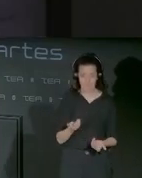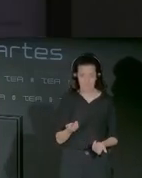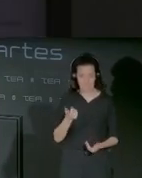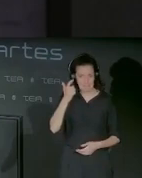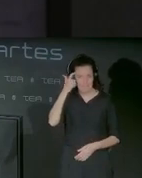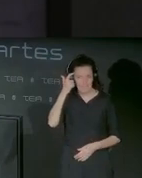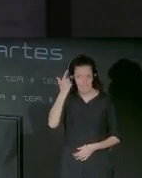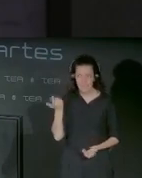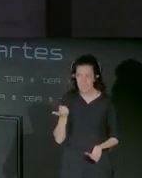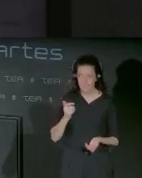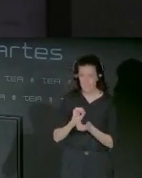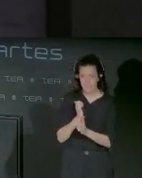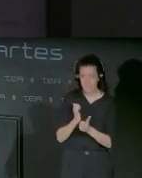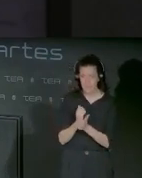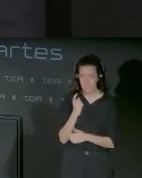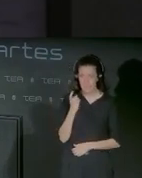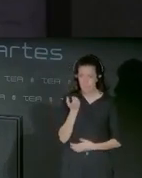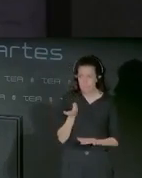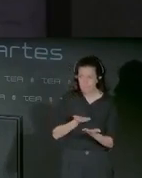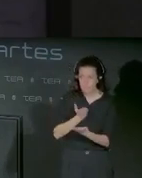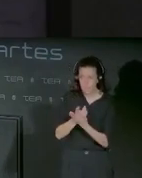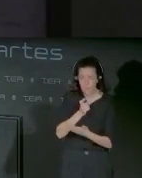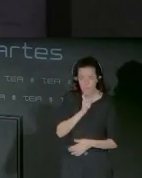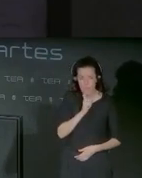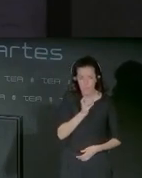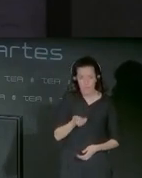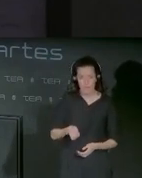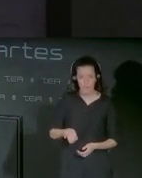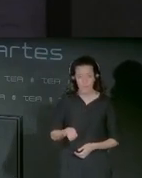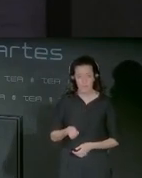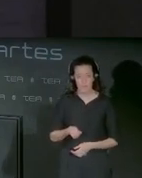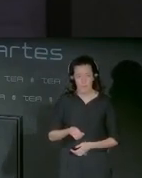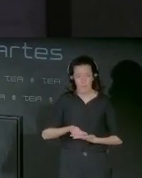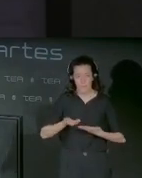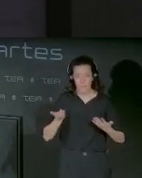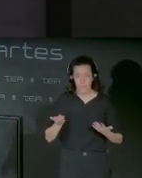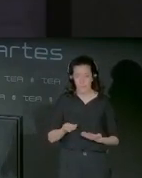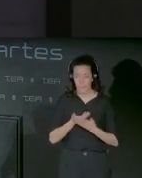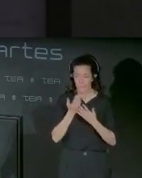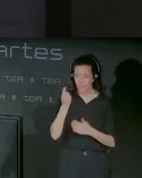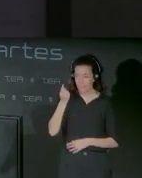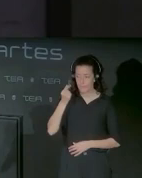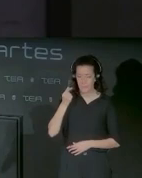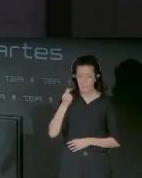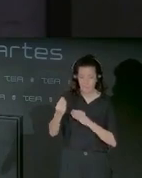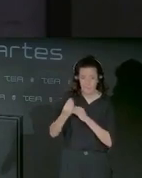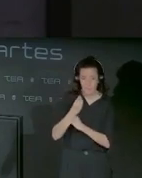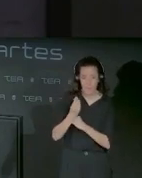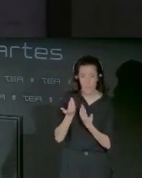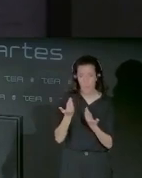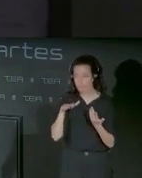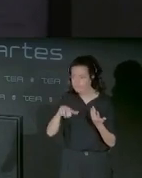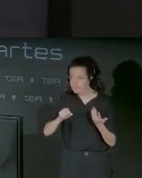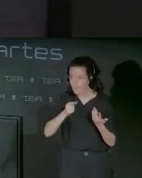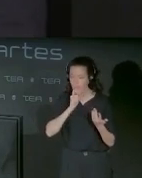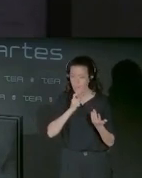prepare for an investor. So it's very important to come with these kind of facilitators. We have also financial instruments.